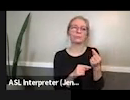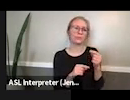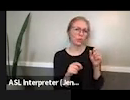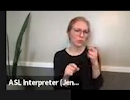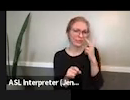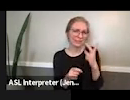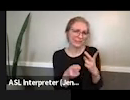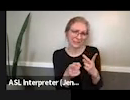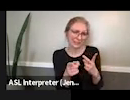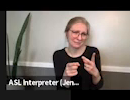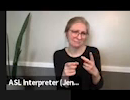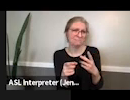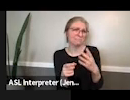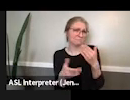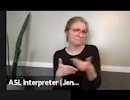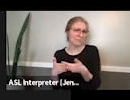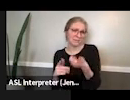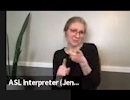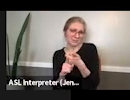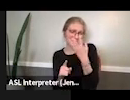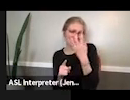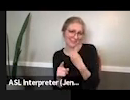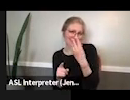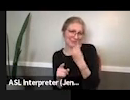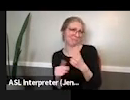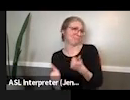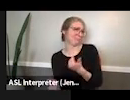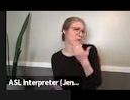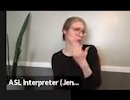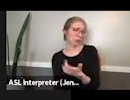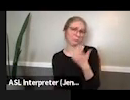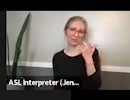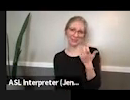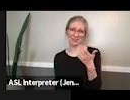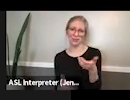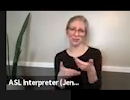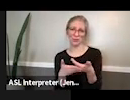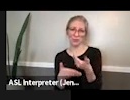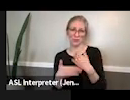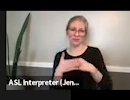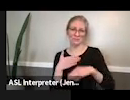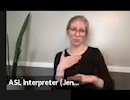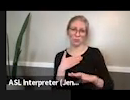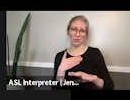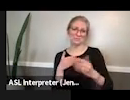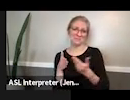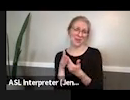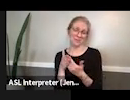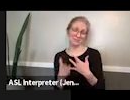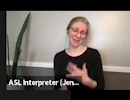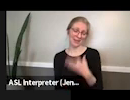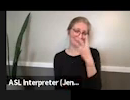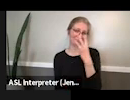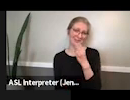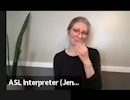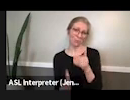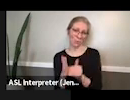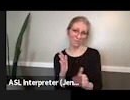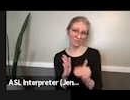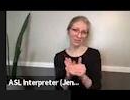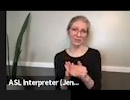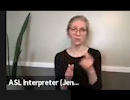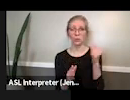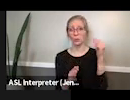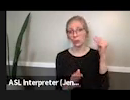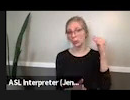it can be done when the baby's sleeping, which is a good thing because a lot of these newborn babies, they sleep a lot. So they take this tiny probe,